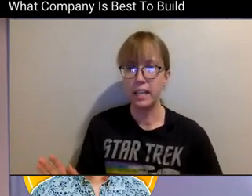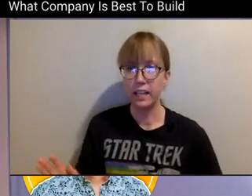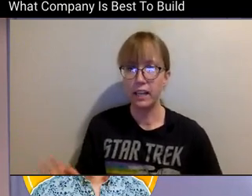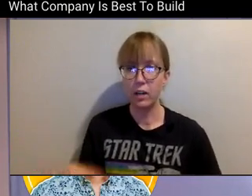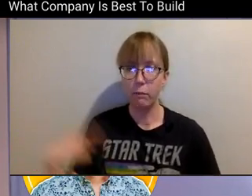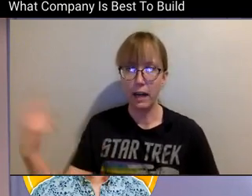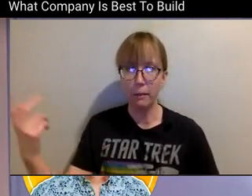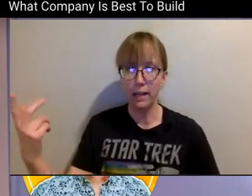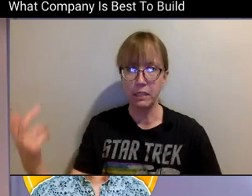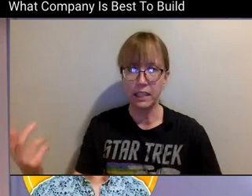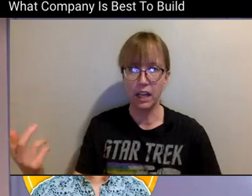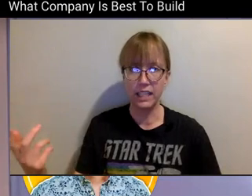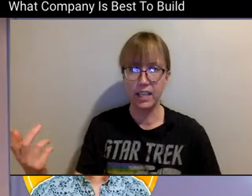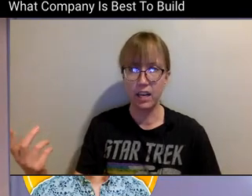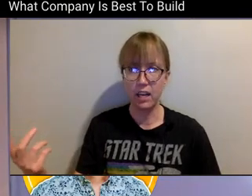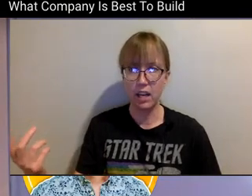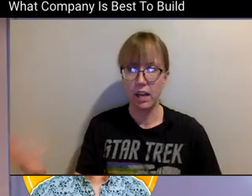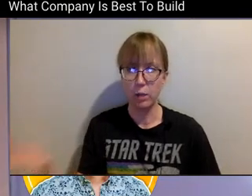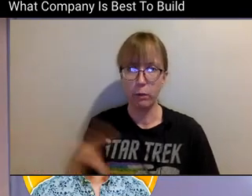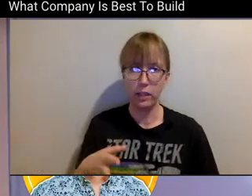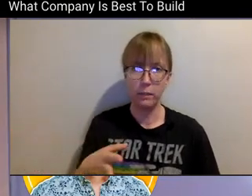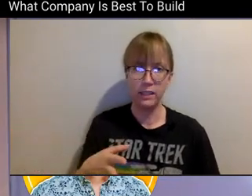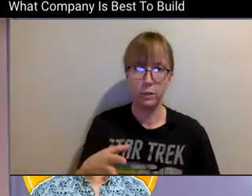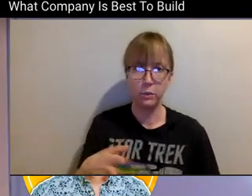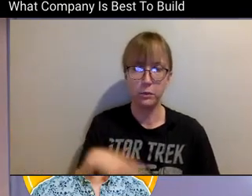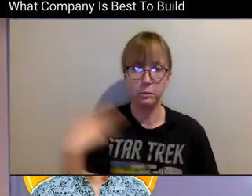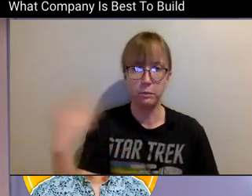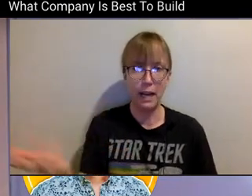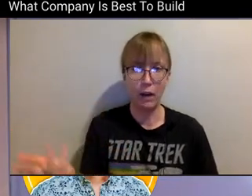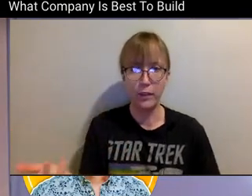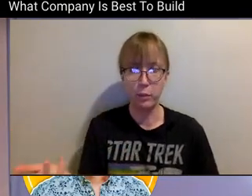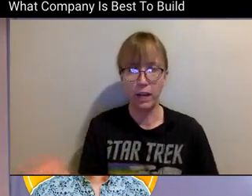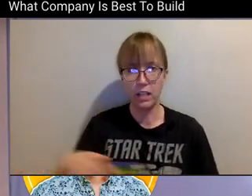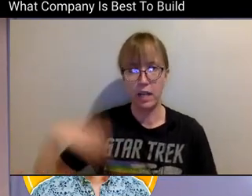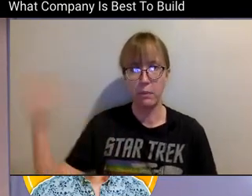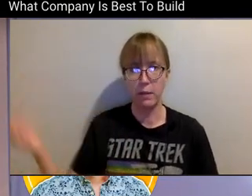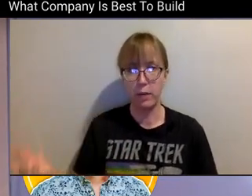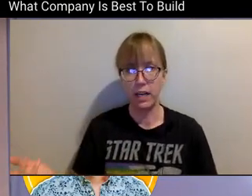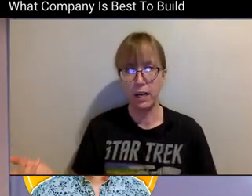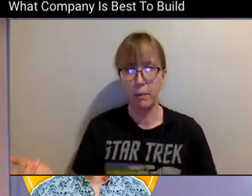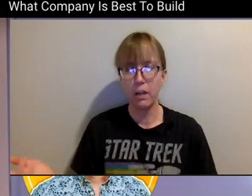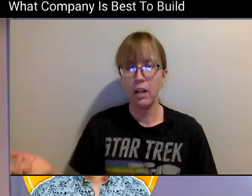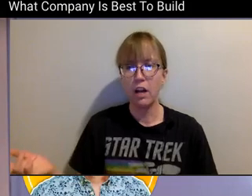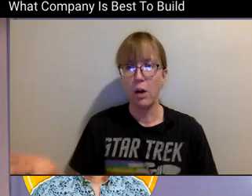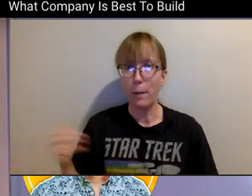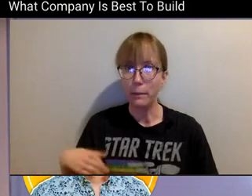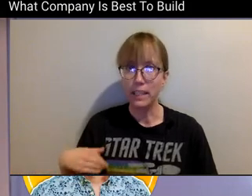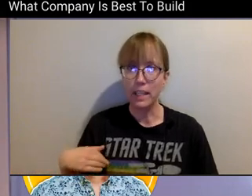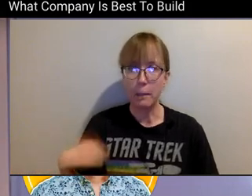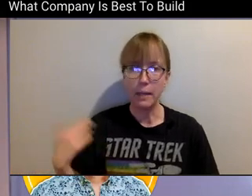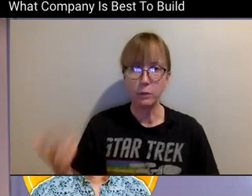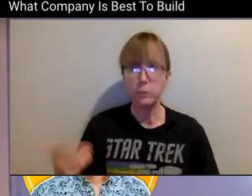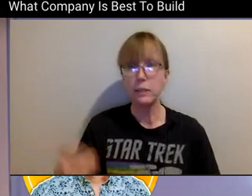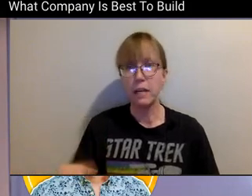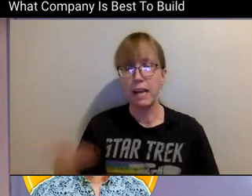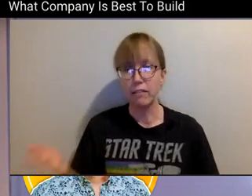see like, oh, my upline's really toxic. They're bullying me to buy all this product to help them rank up. Oh, I'm not making any